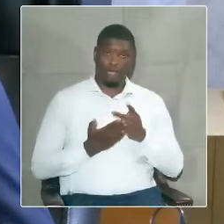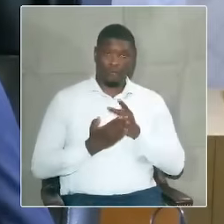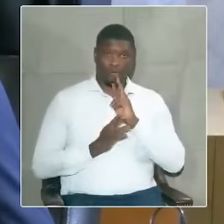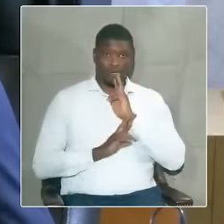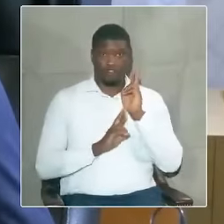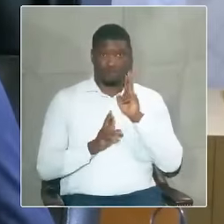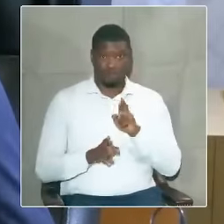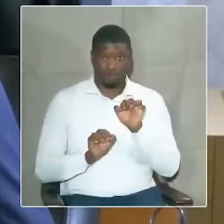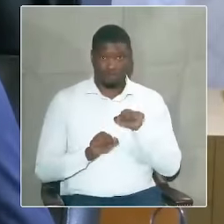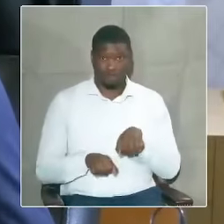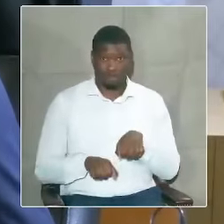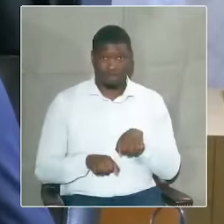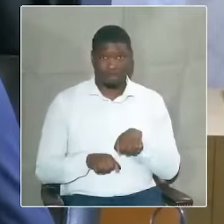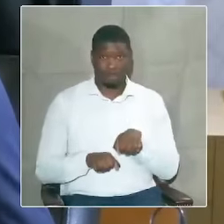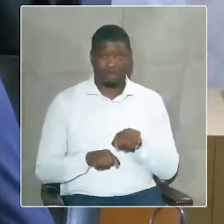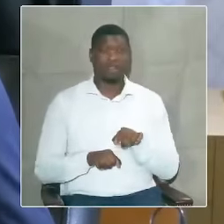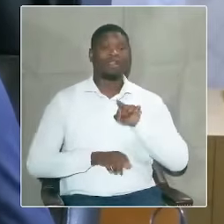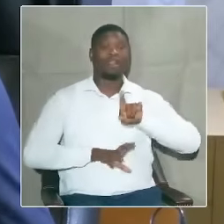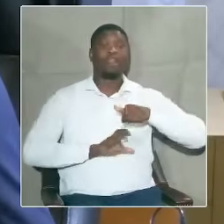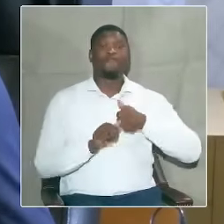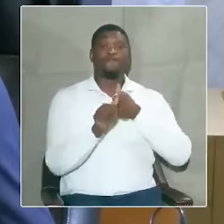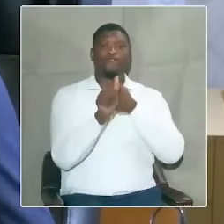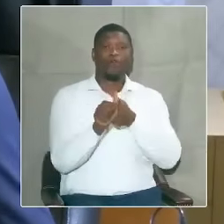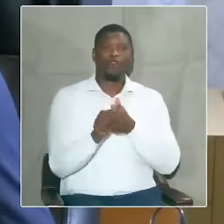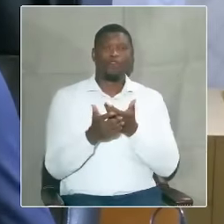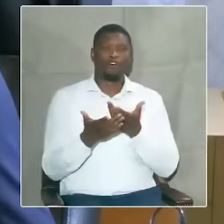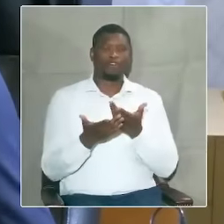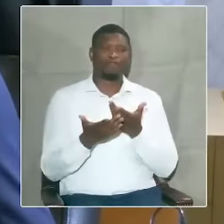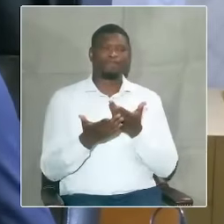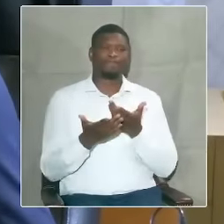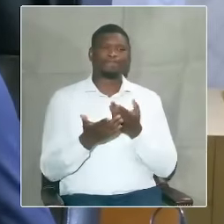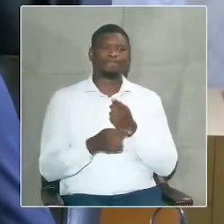regard. And this follows the sentence that says the